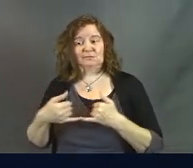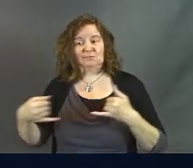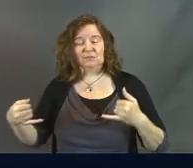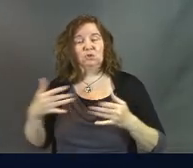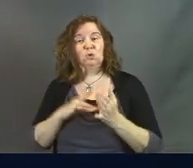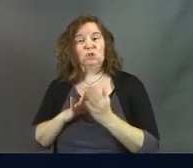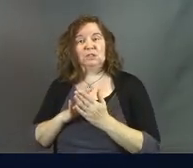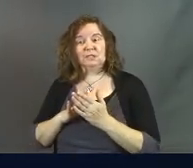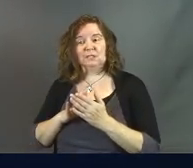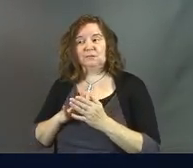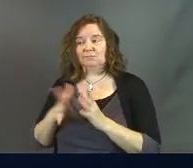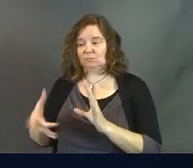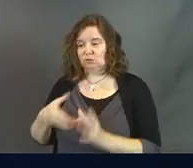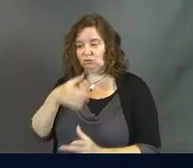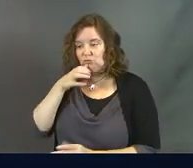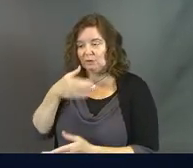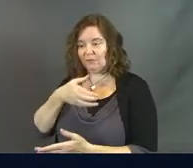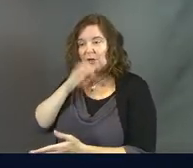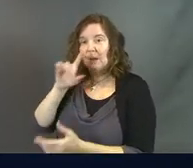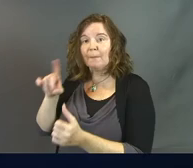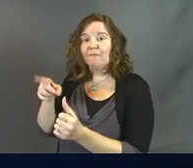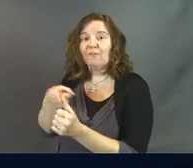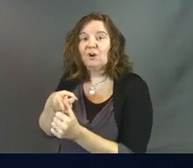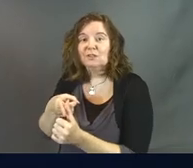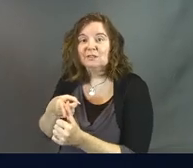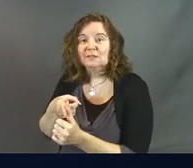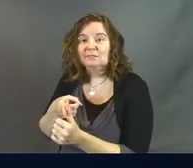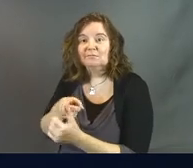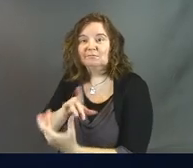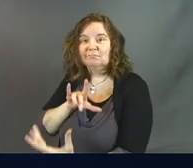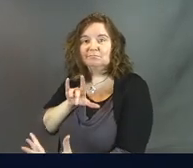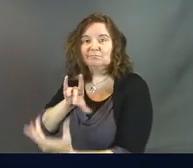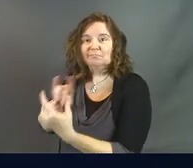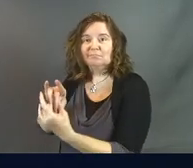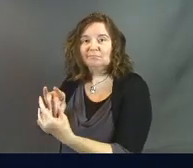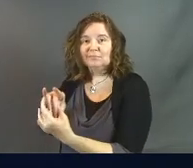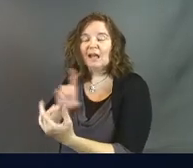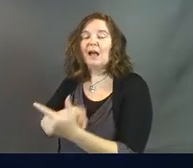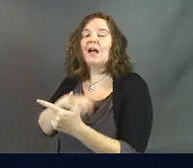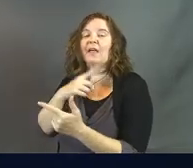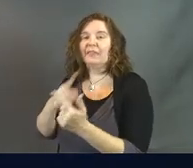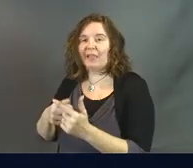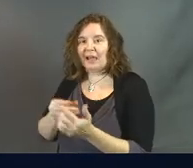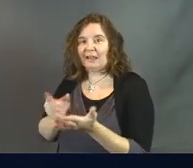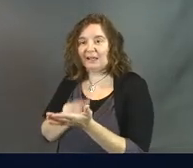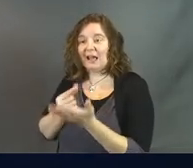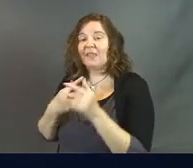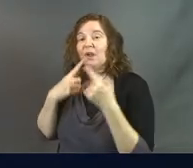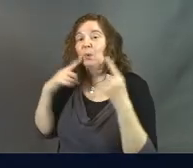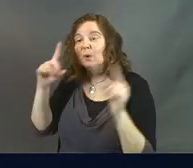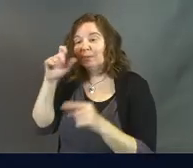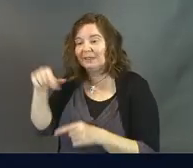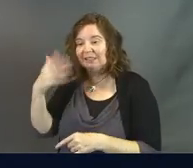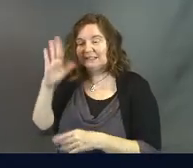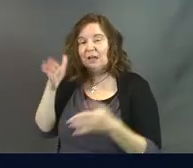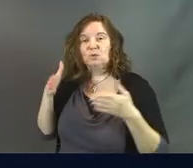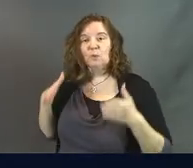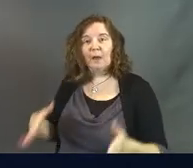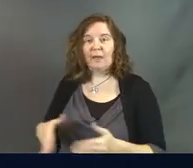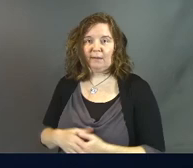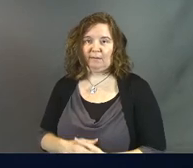And so Jesus comes and drinks from her cup first. And then she gets the gospel. And then it works because this is God's